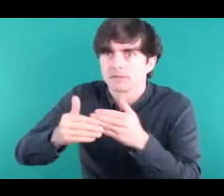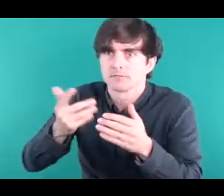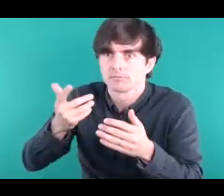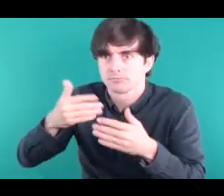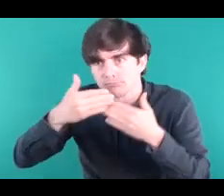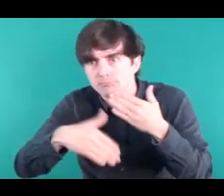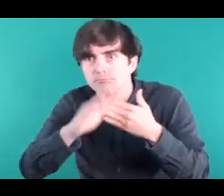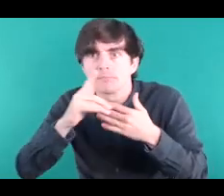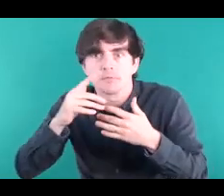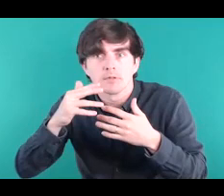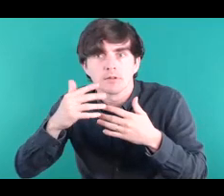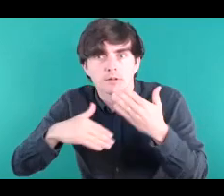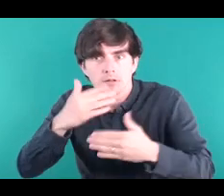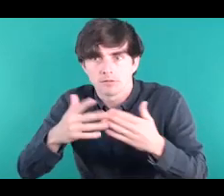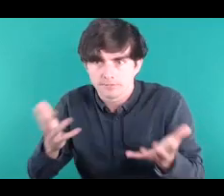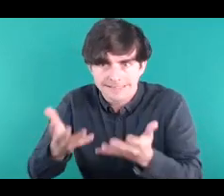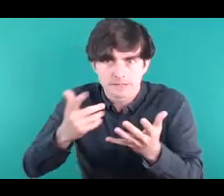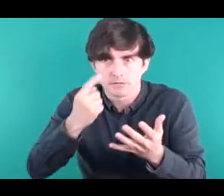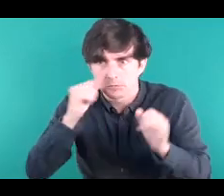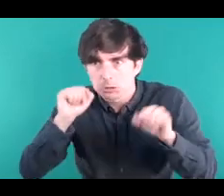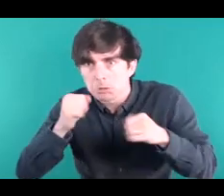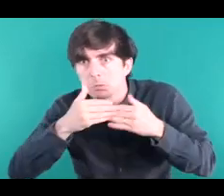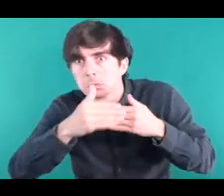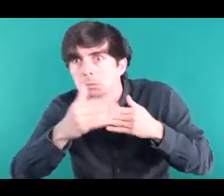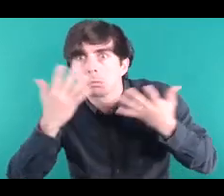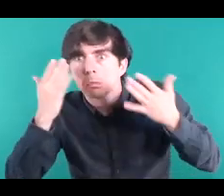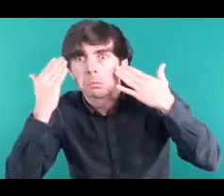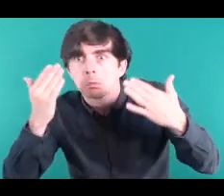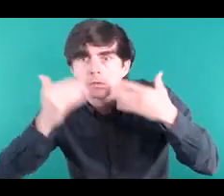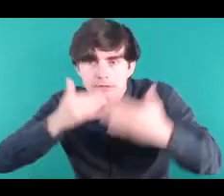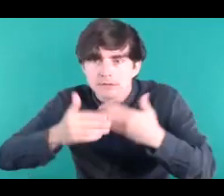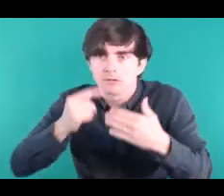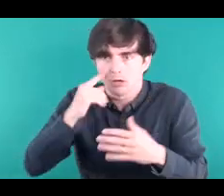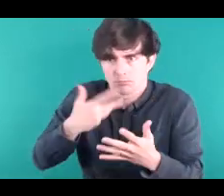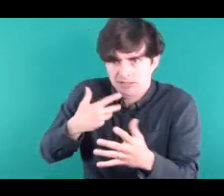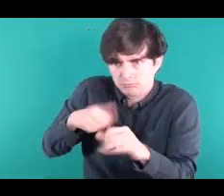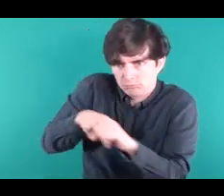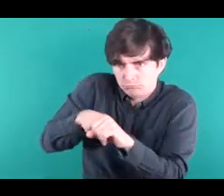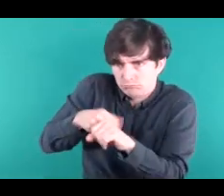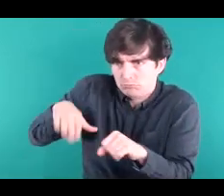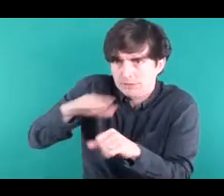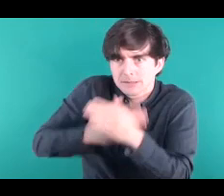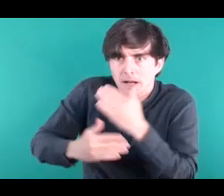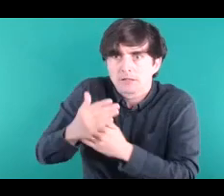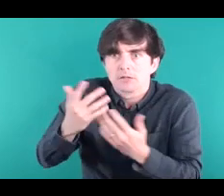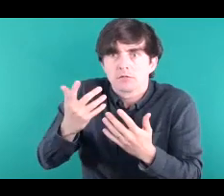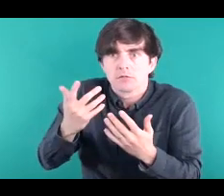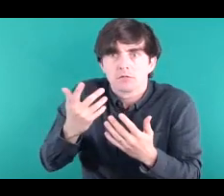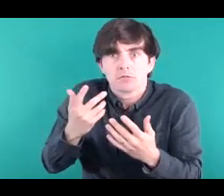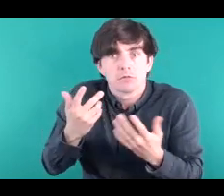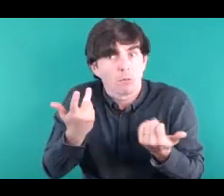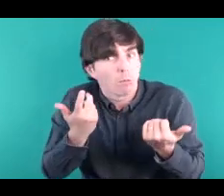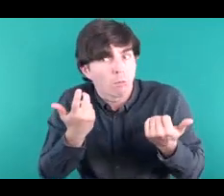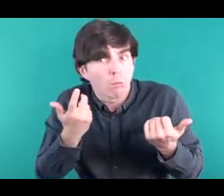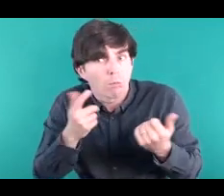So I would like to invite now Fatma Waronge from Inclusion Africa to give us a perspective on